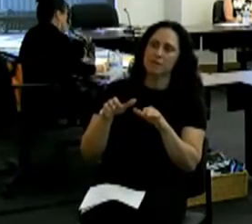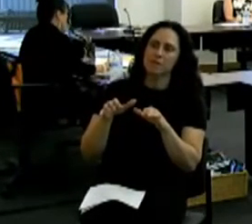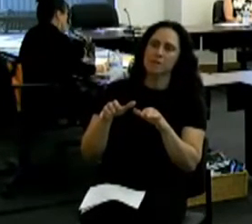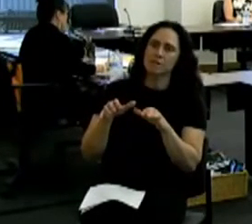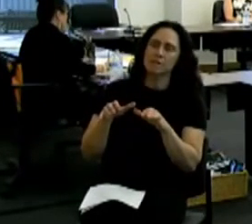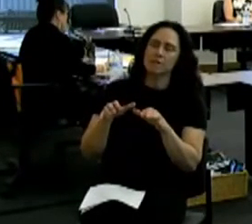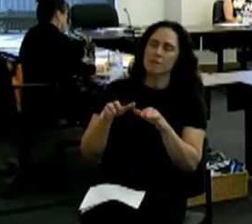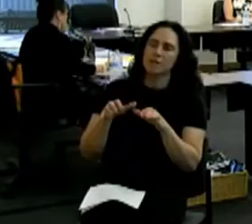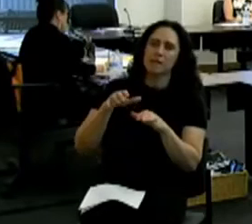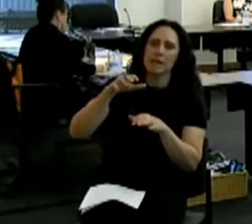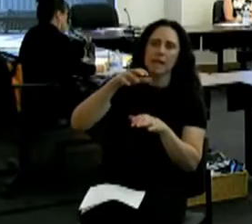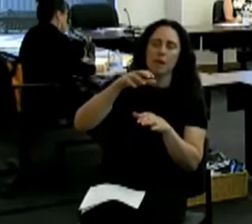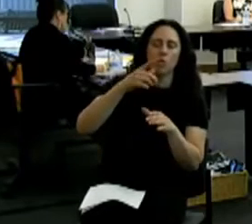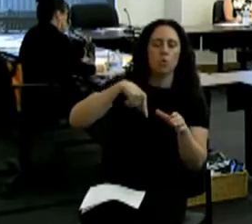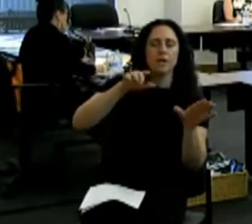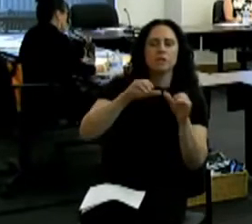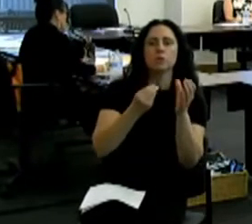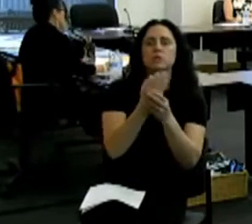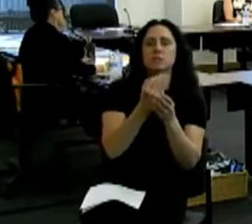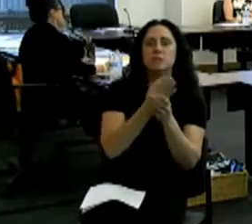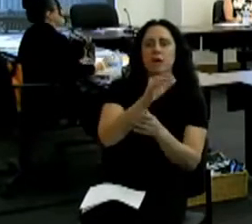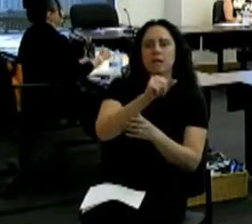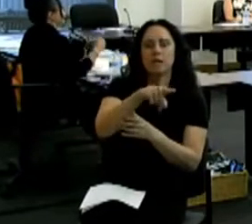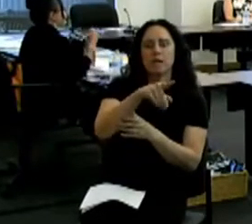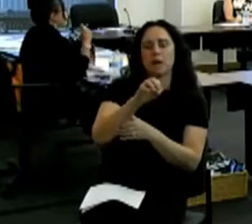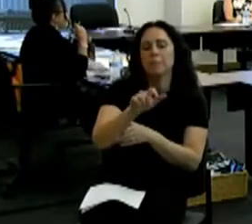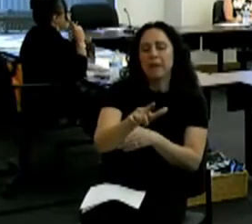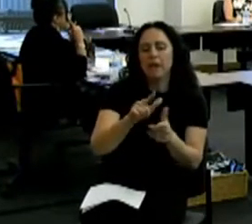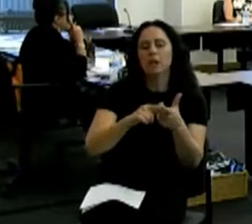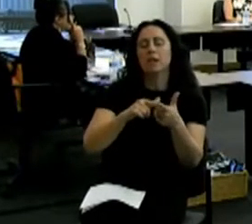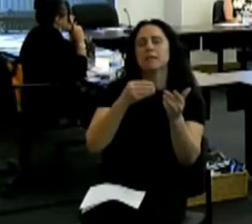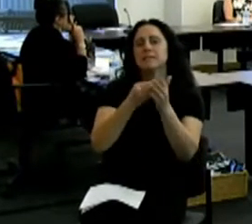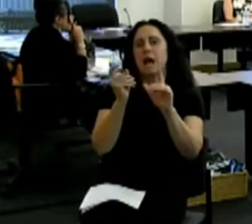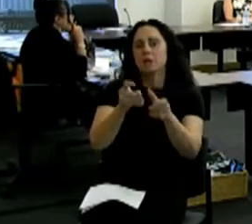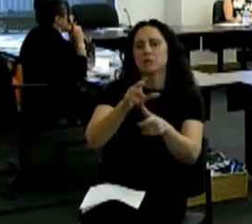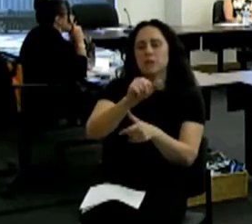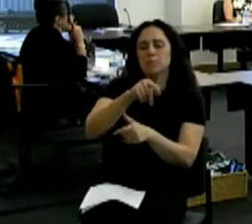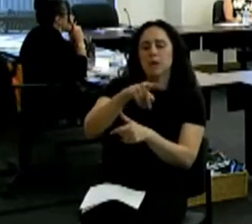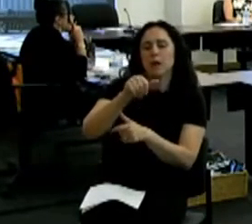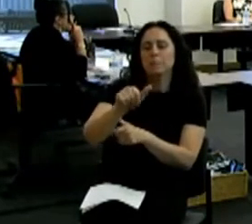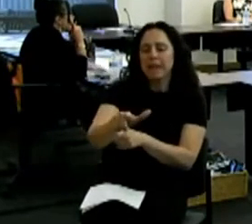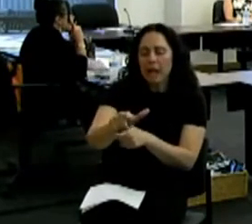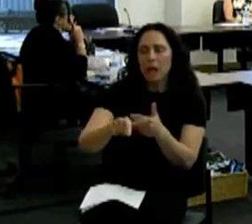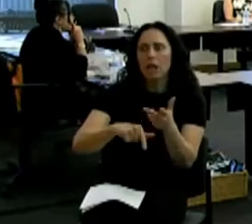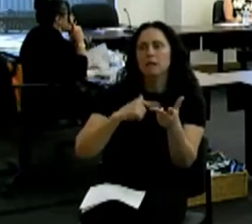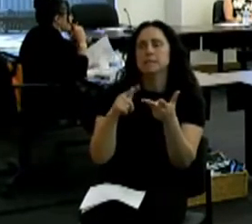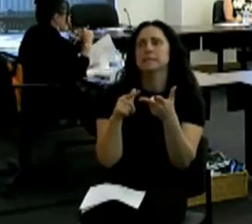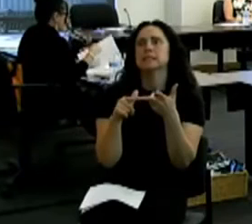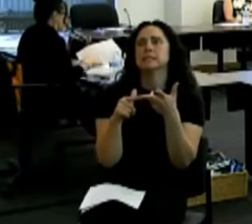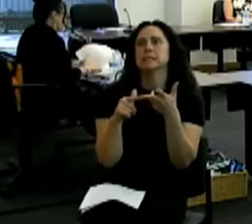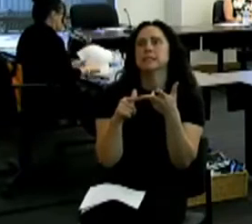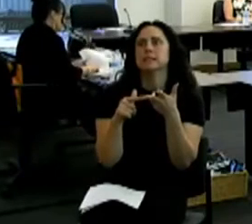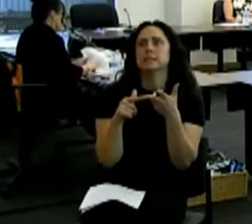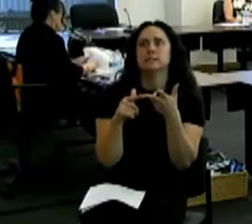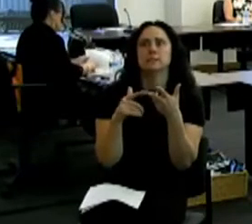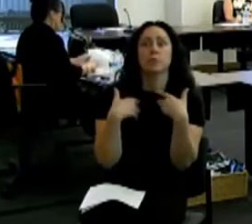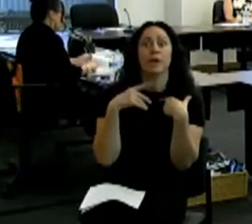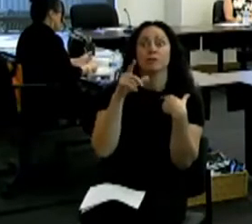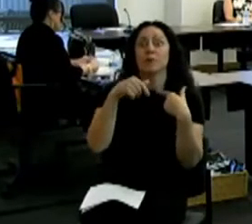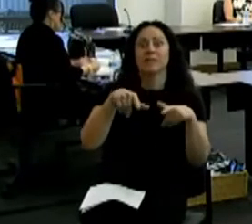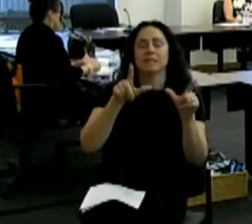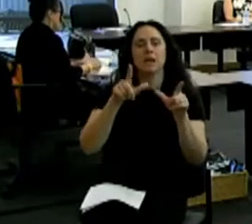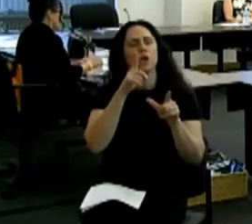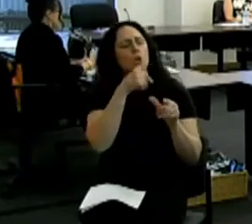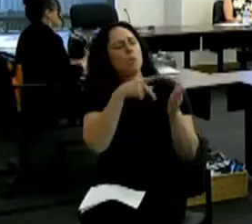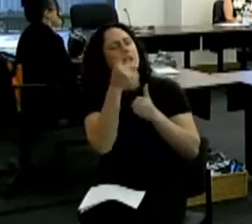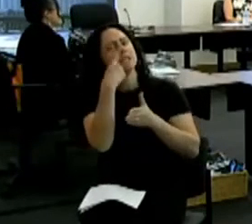I mean, appeals, we do spring appeal, scholarship appeal. We have 20 slides. Who